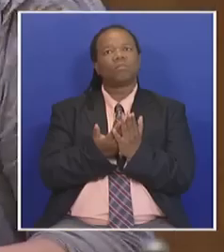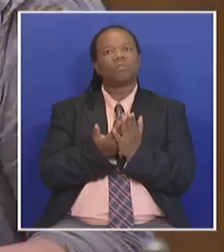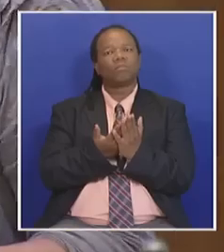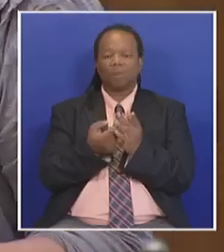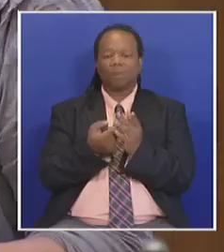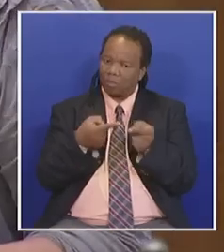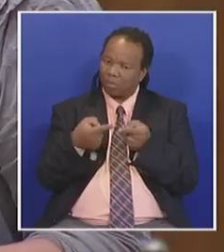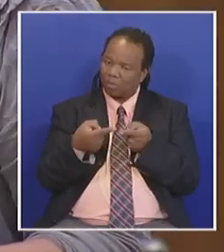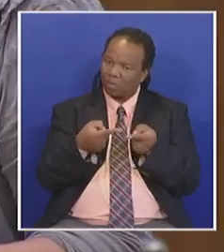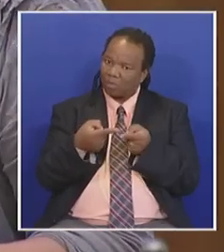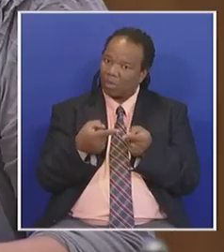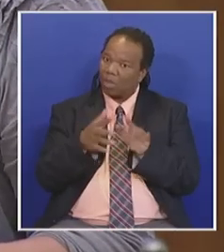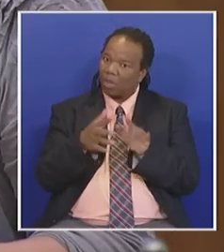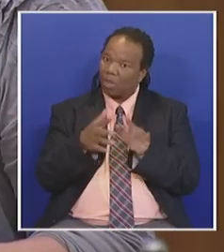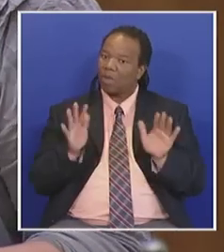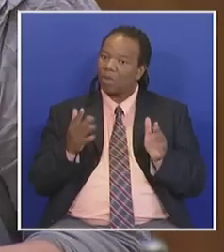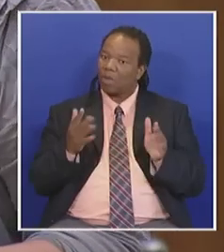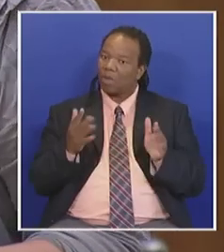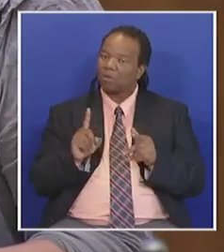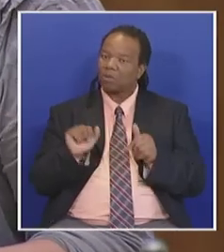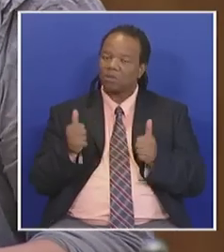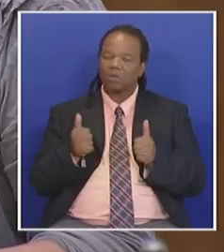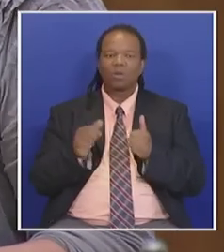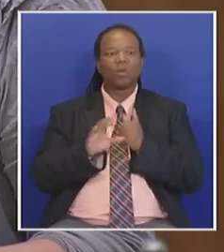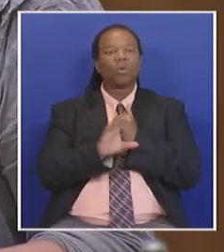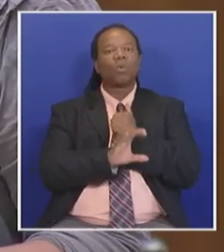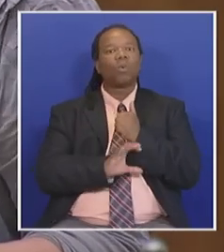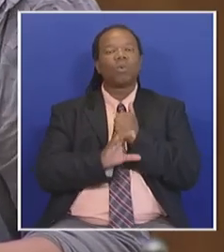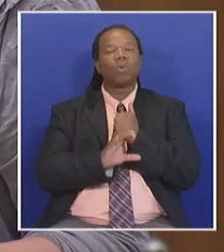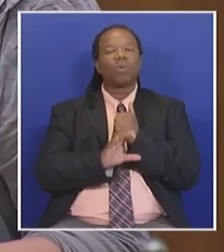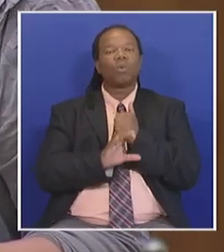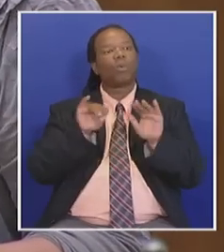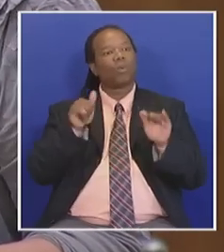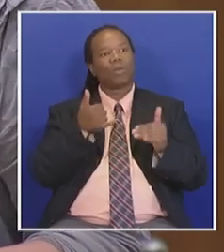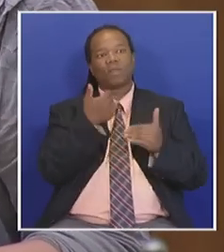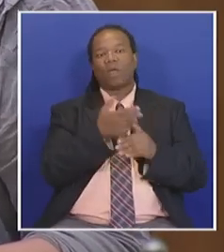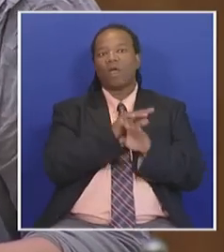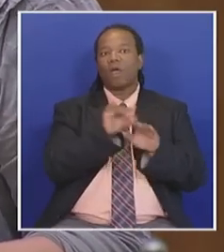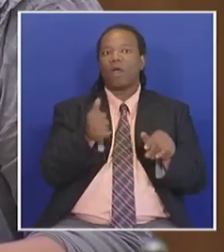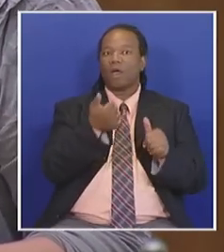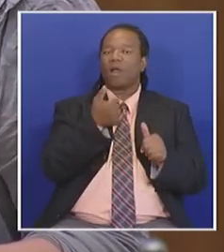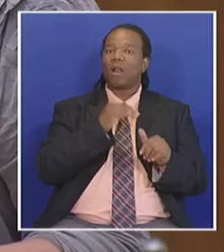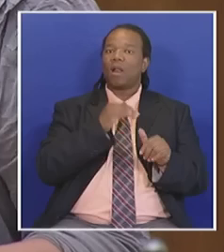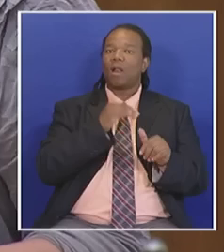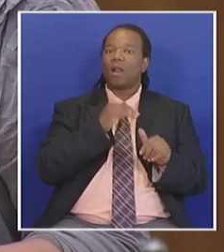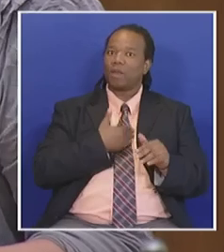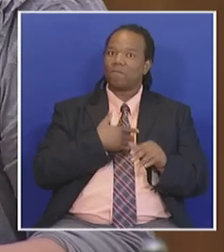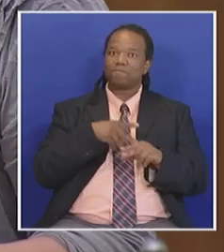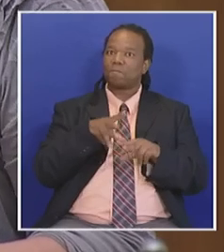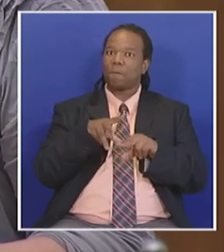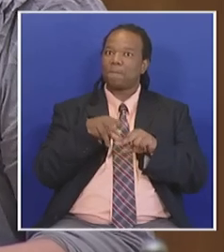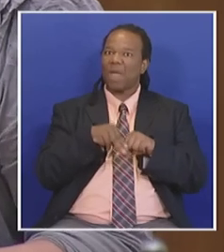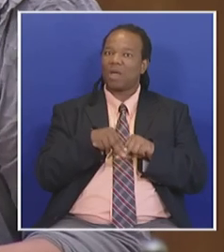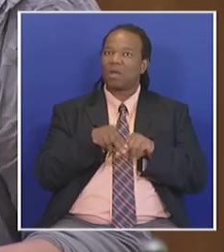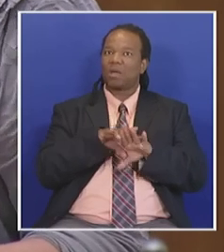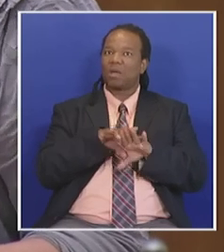the constitutionality of the Maiden's Bursary in the Itukwela District Municipality in KwaZulu-Natal,